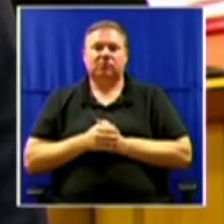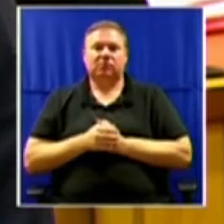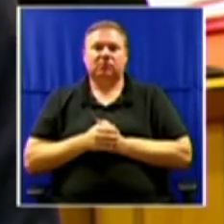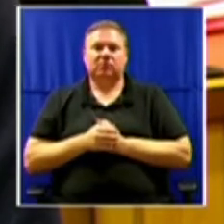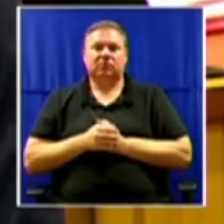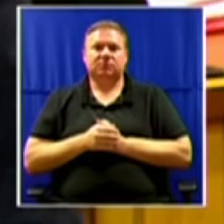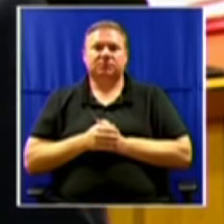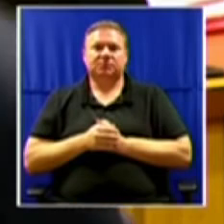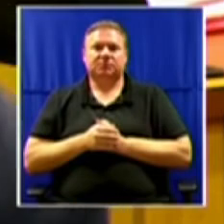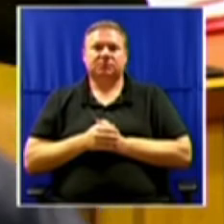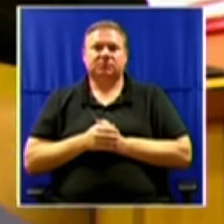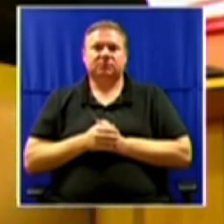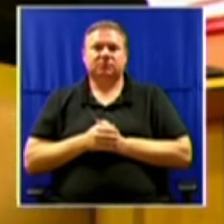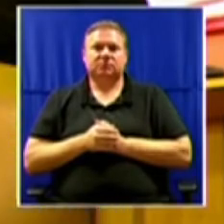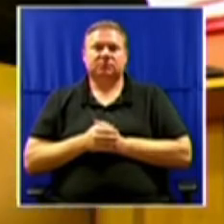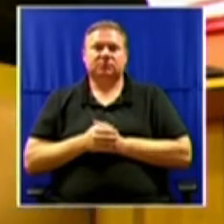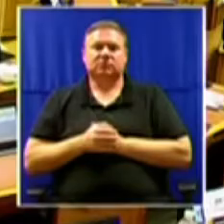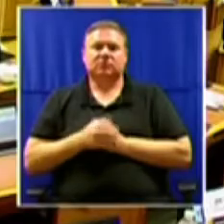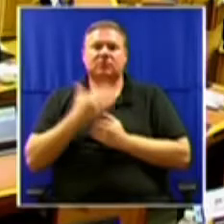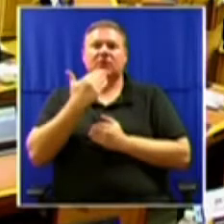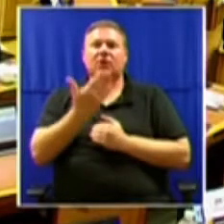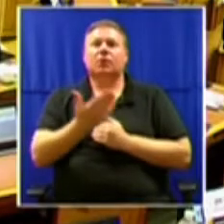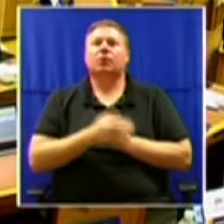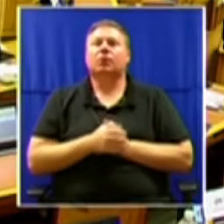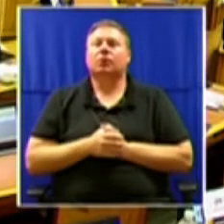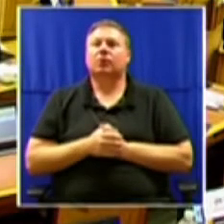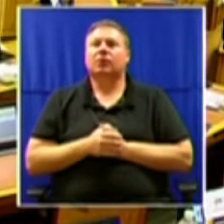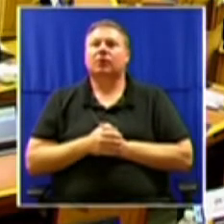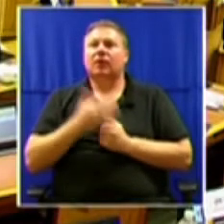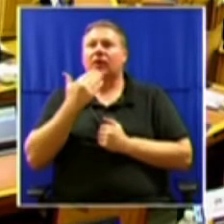Honourable Breitenbach is saying. Thank you. Thank you.